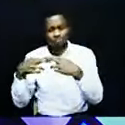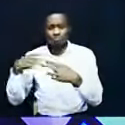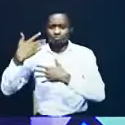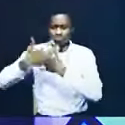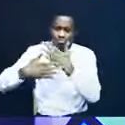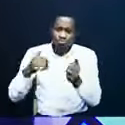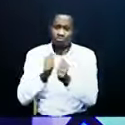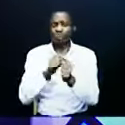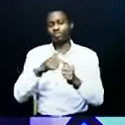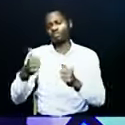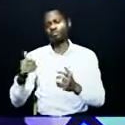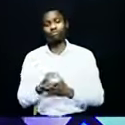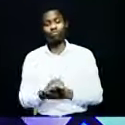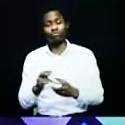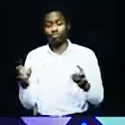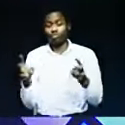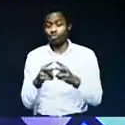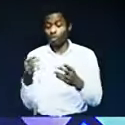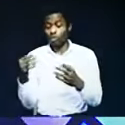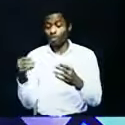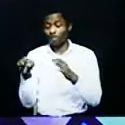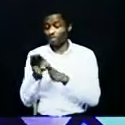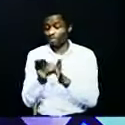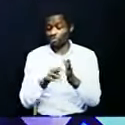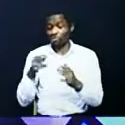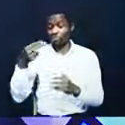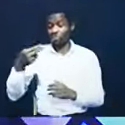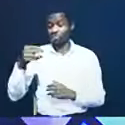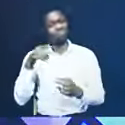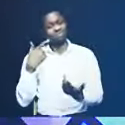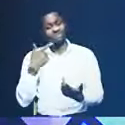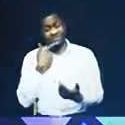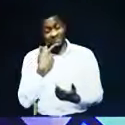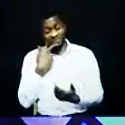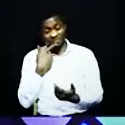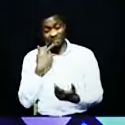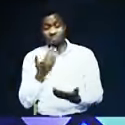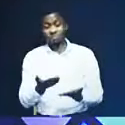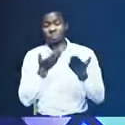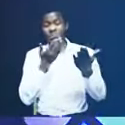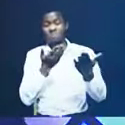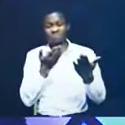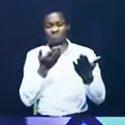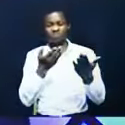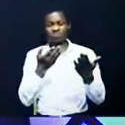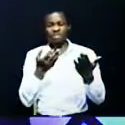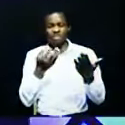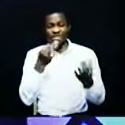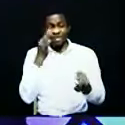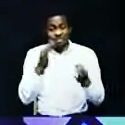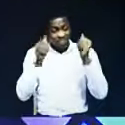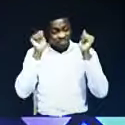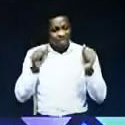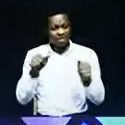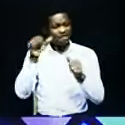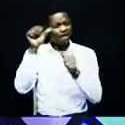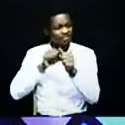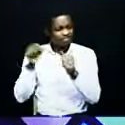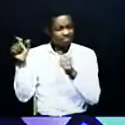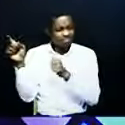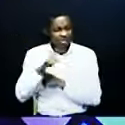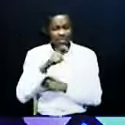suggesting that if it were possible, we should meet daily.